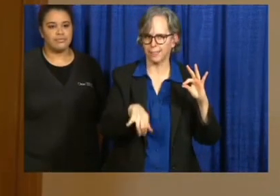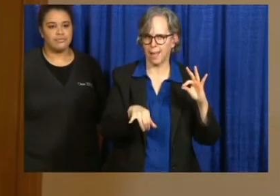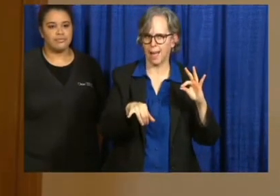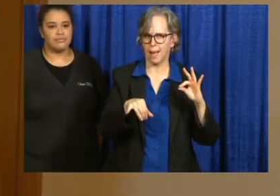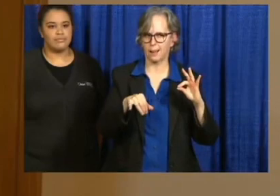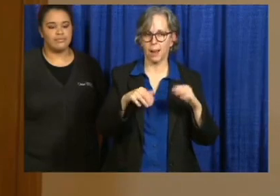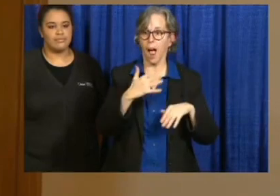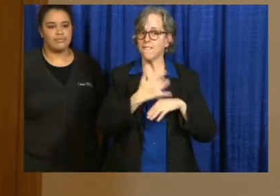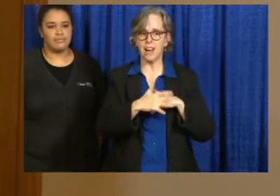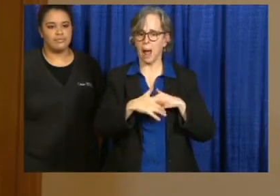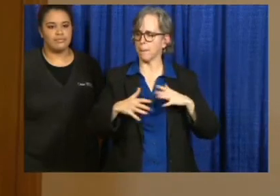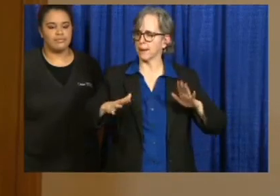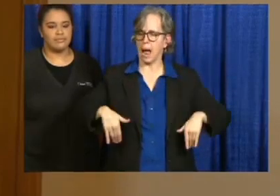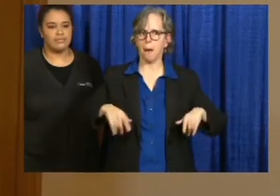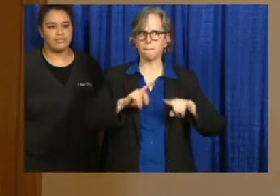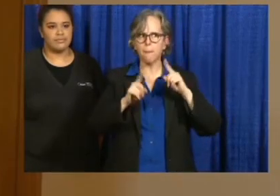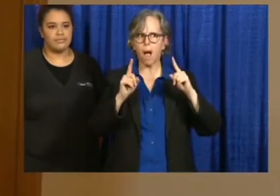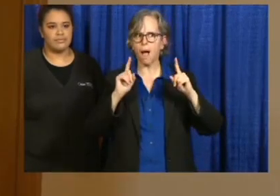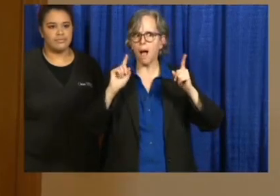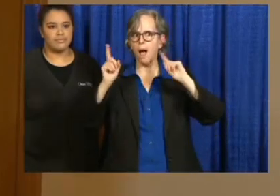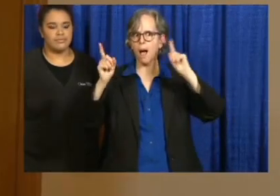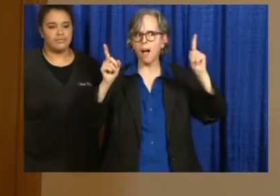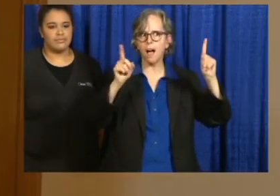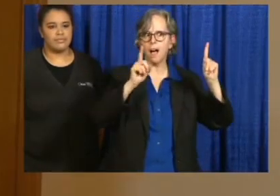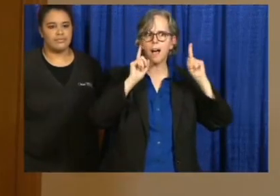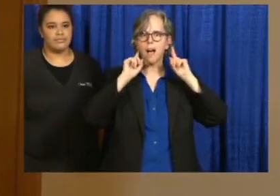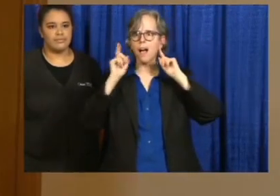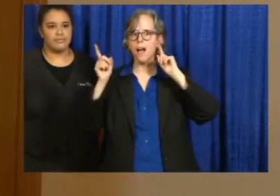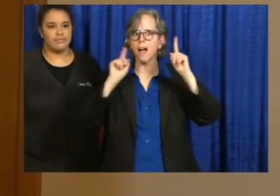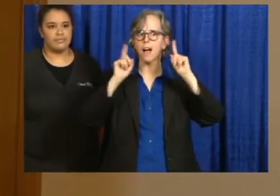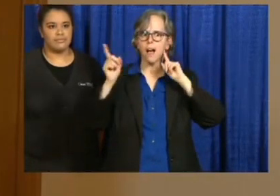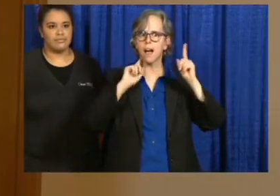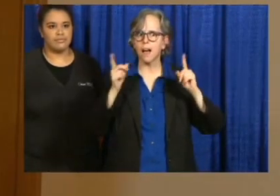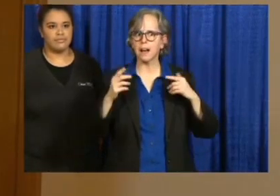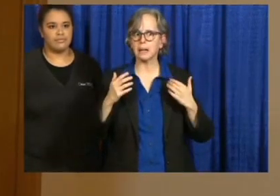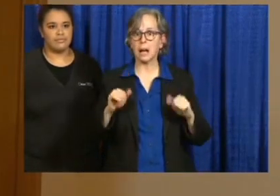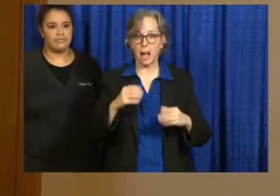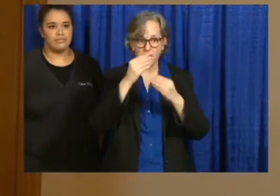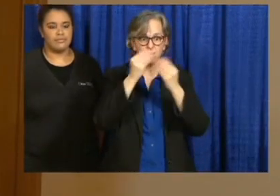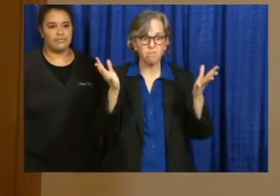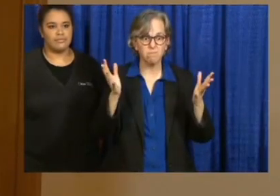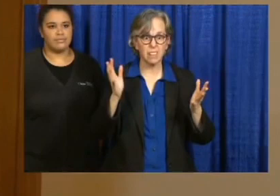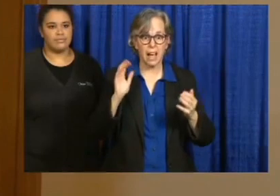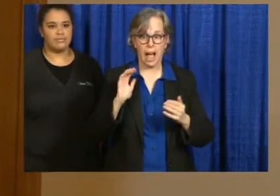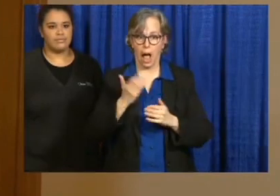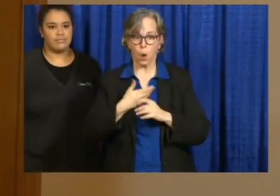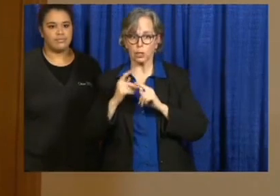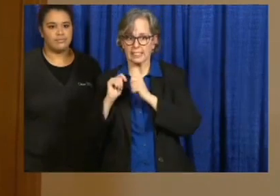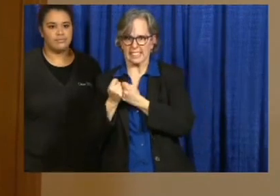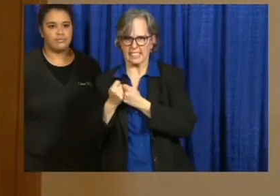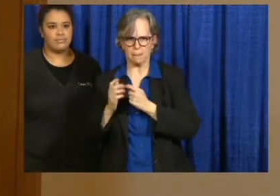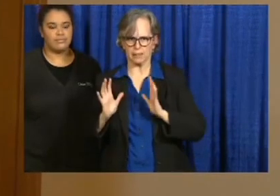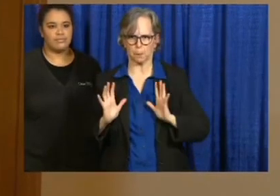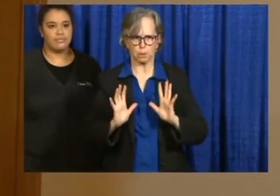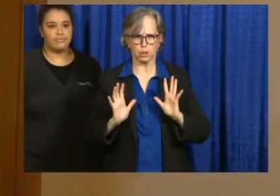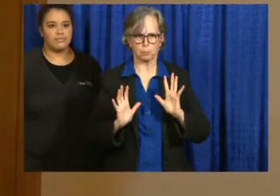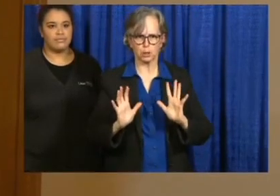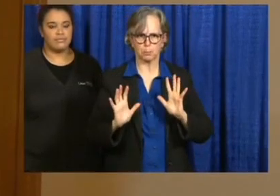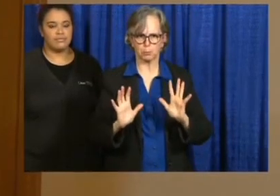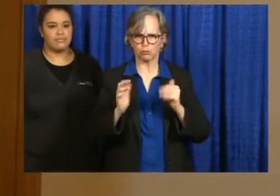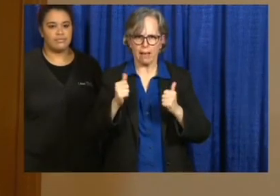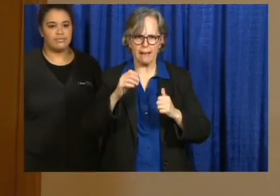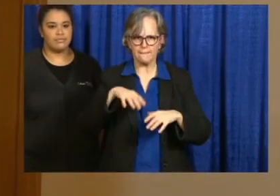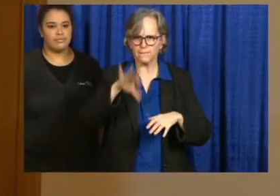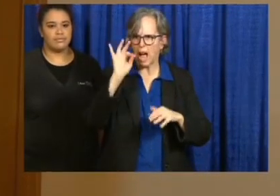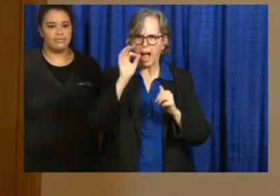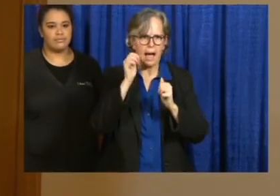It's still not here. I can tell you we have a team with the governor that's pushing every place that we have it the second it's available. And